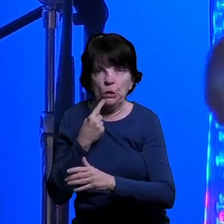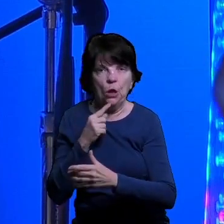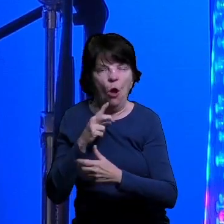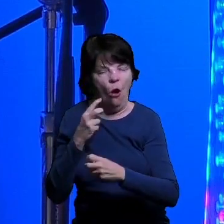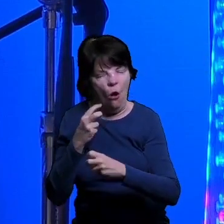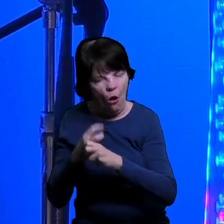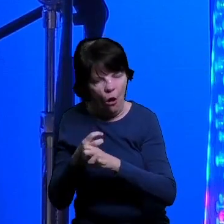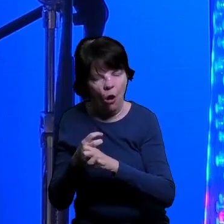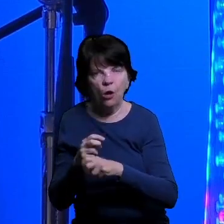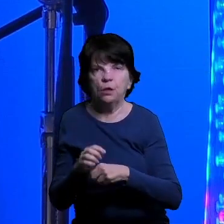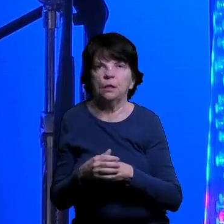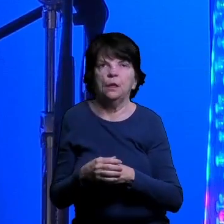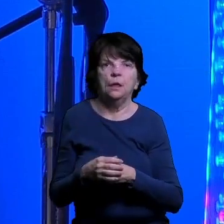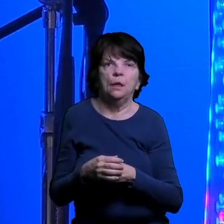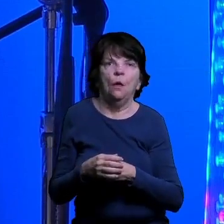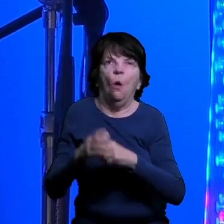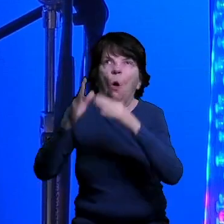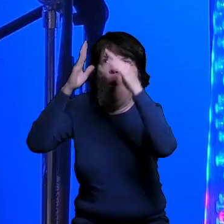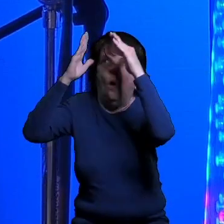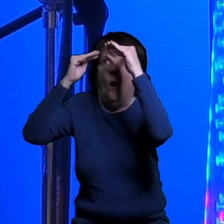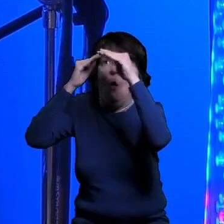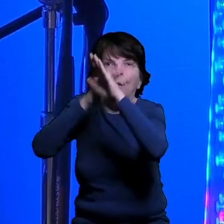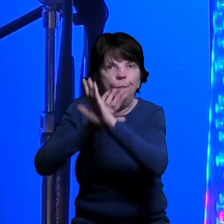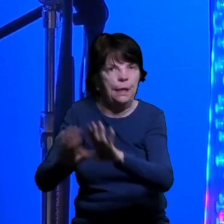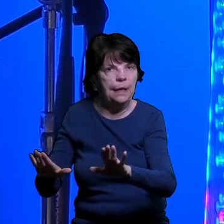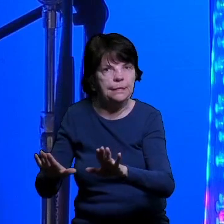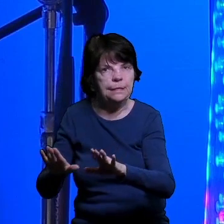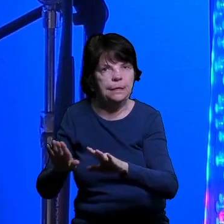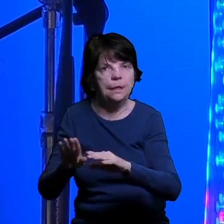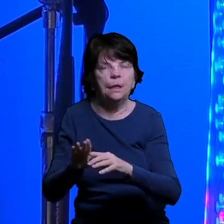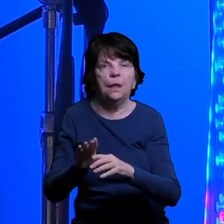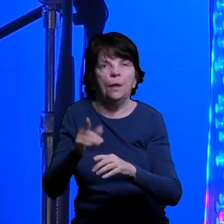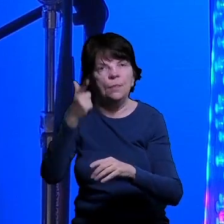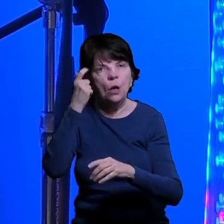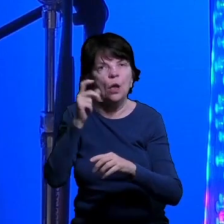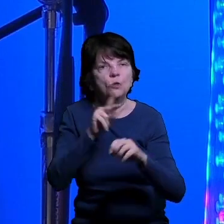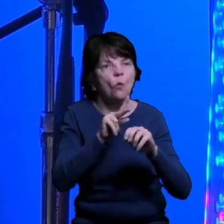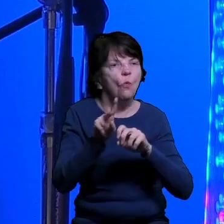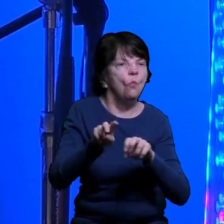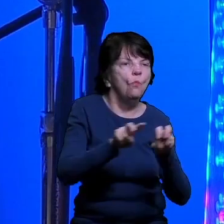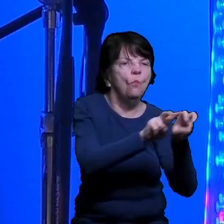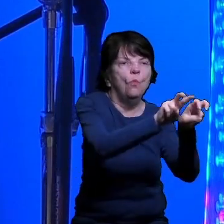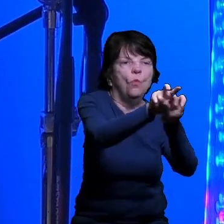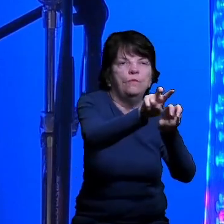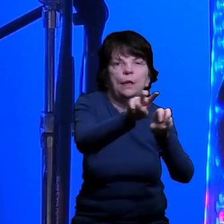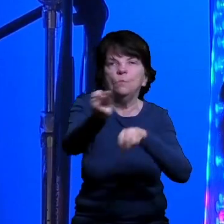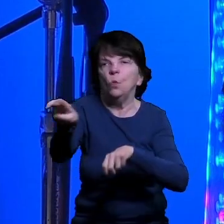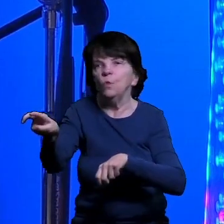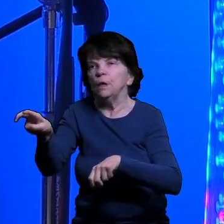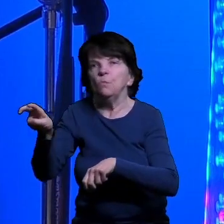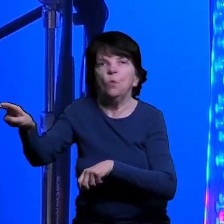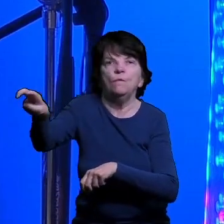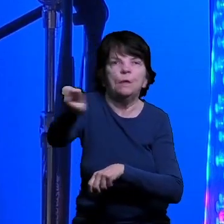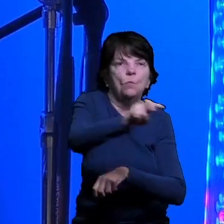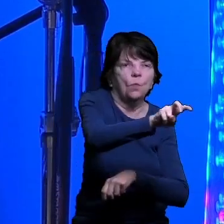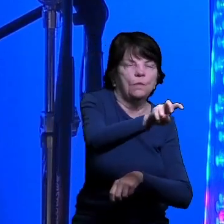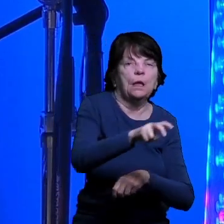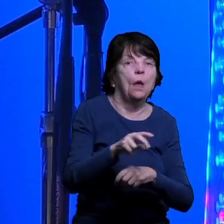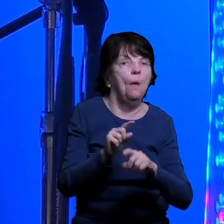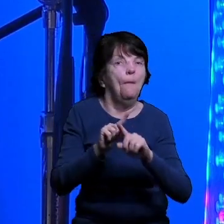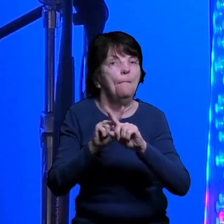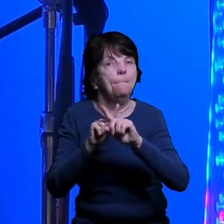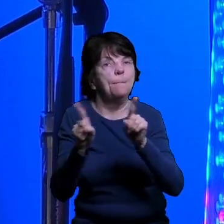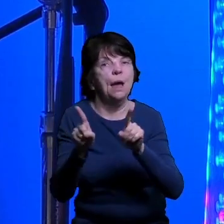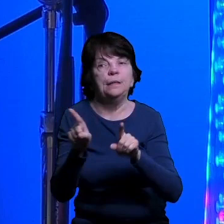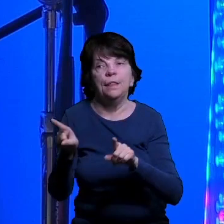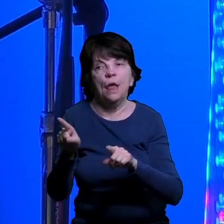Despite relocating and having their lives disrupted time and time and time again, multiple times, they were